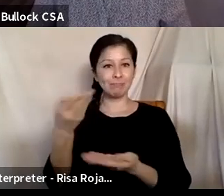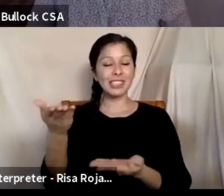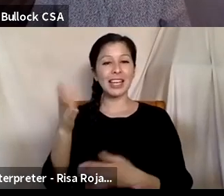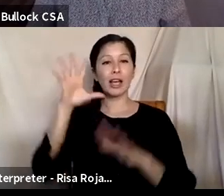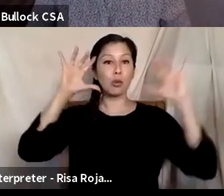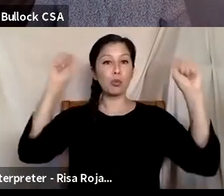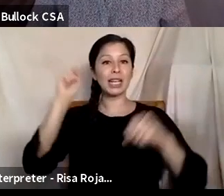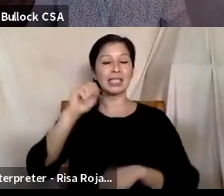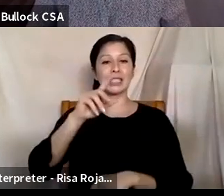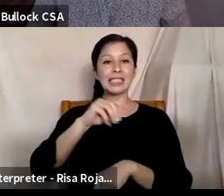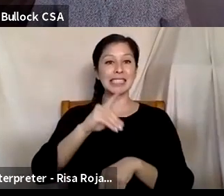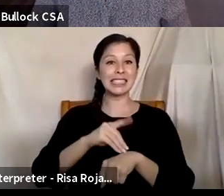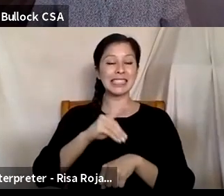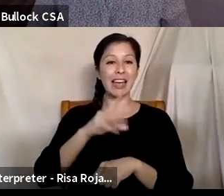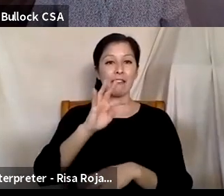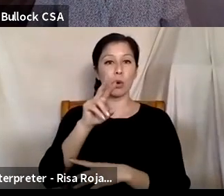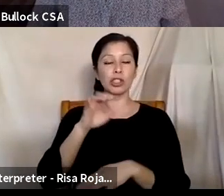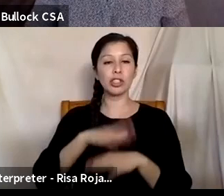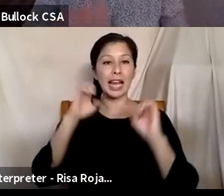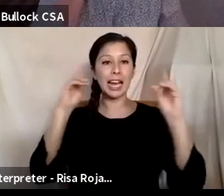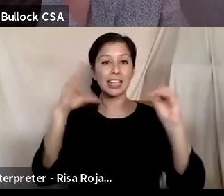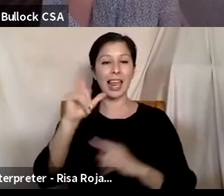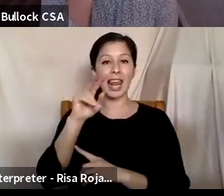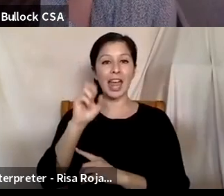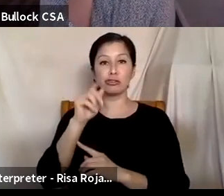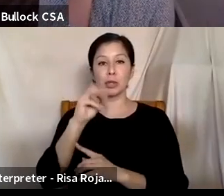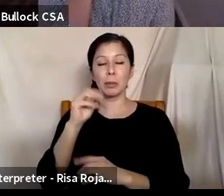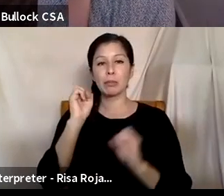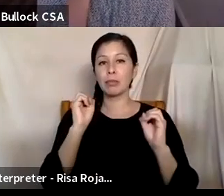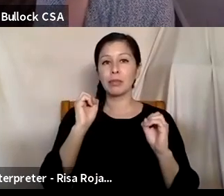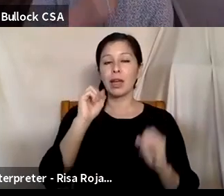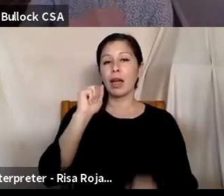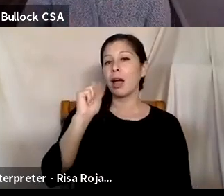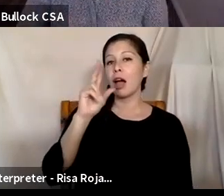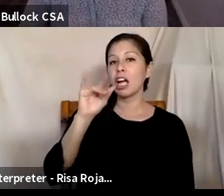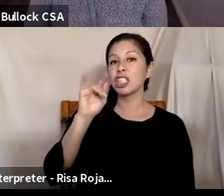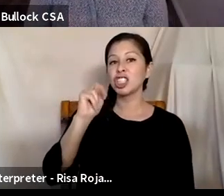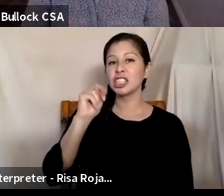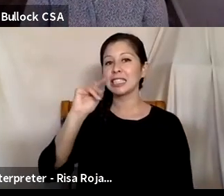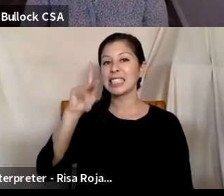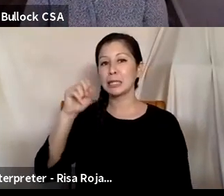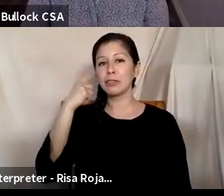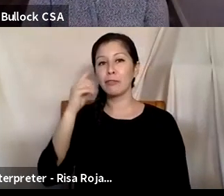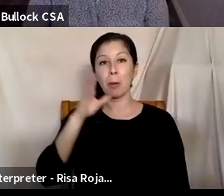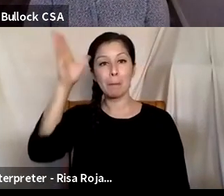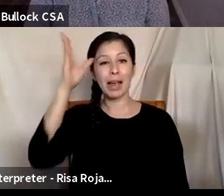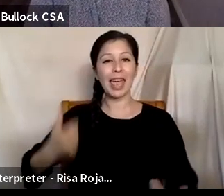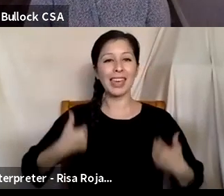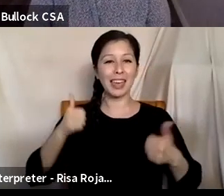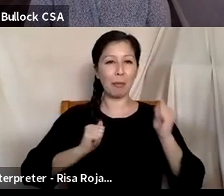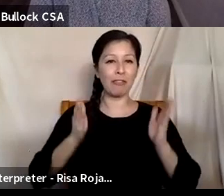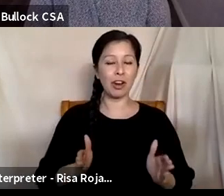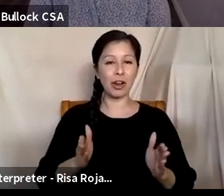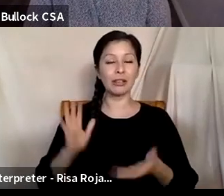Education, Outreach, and Engagement live stream, Audition Tips for Parents and Young Performers, in partnership with the Casting